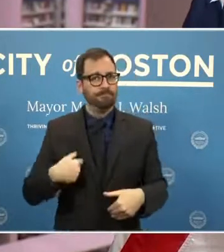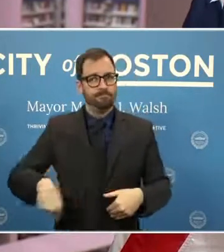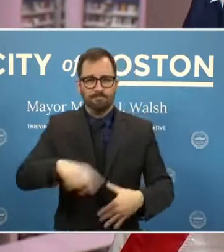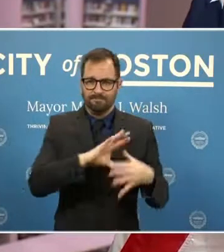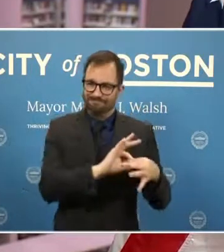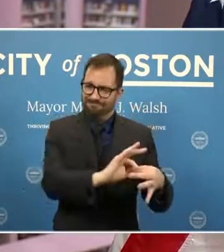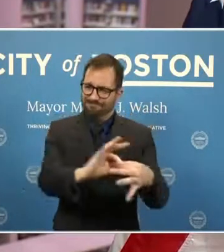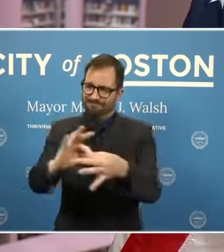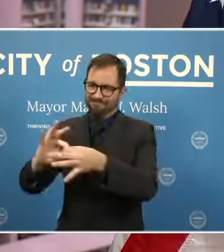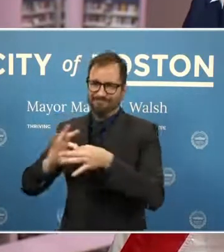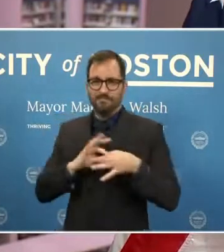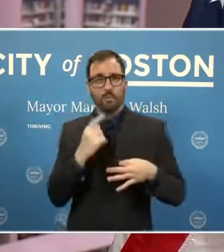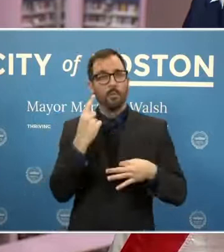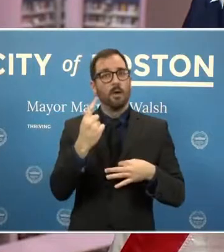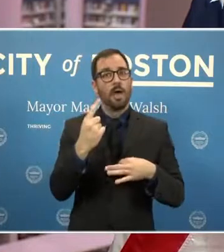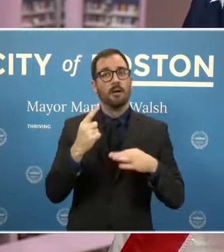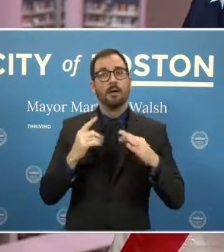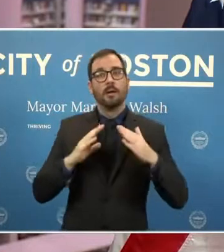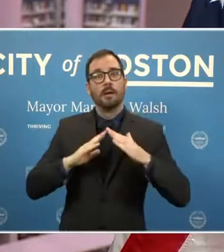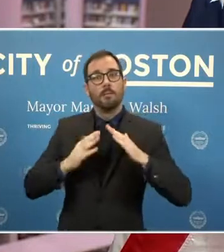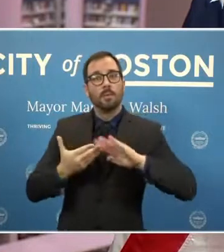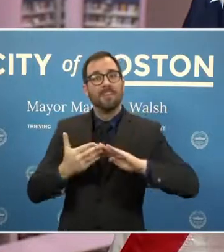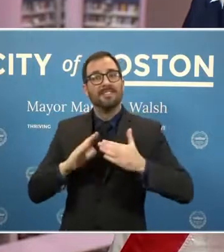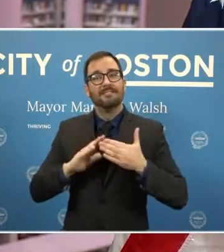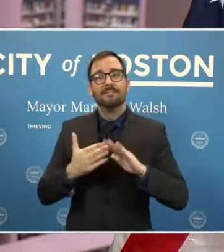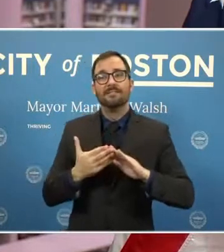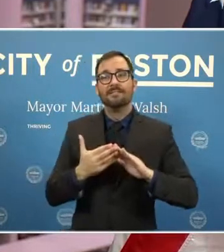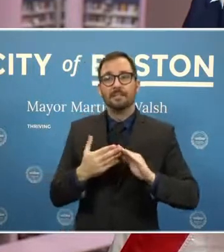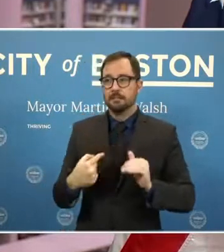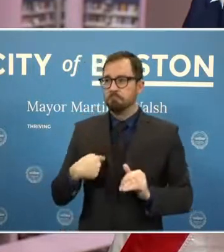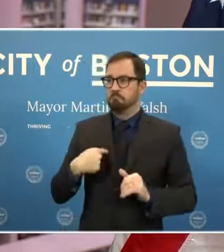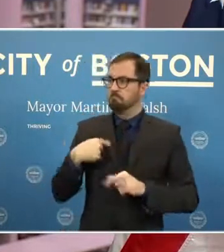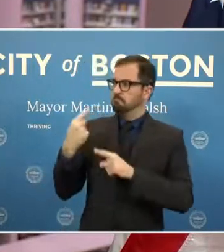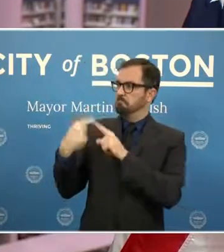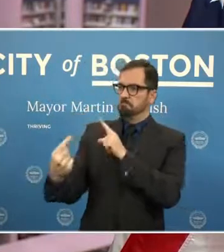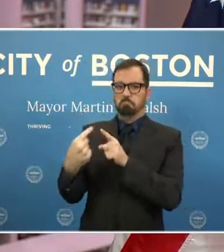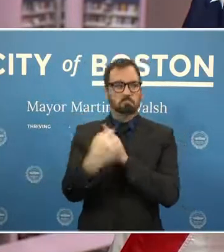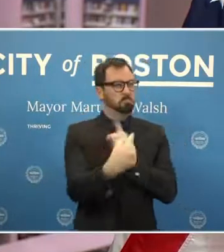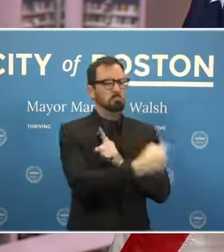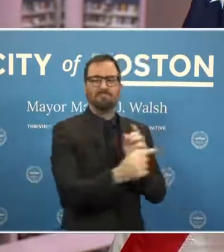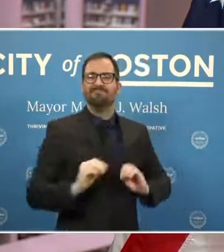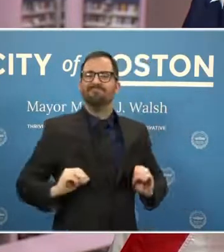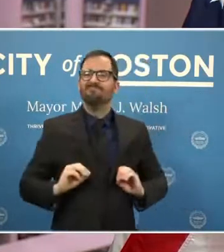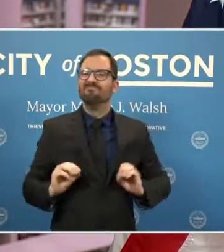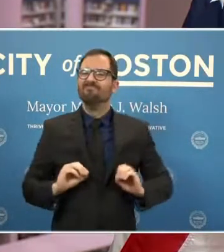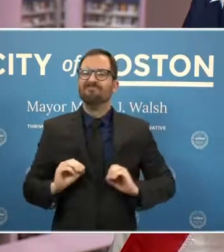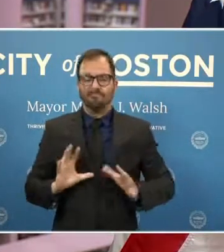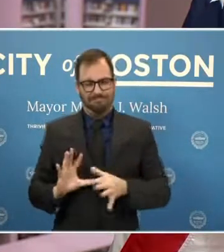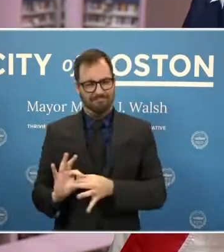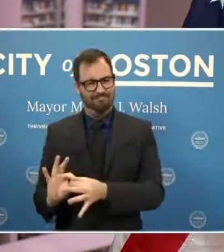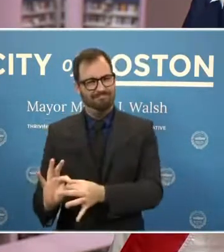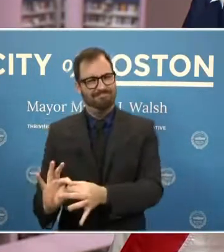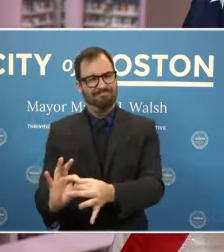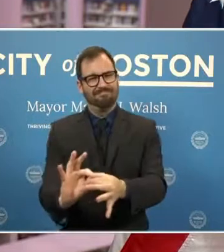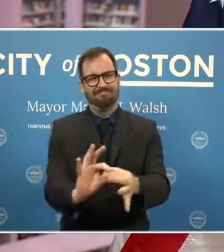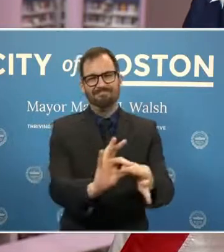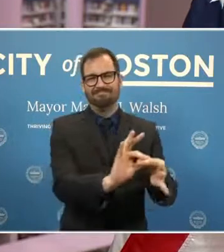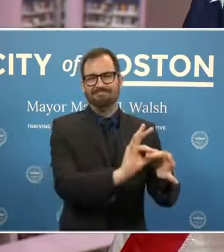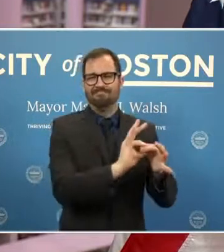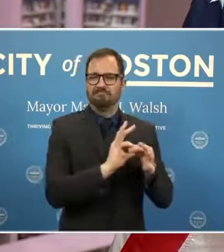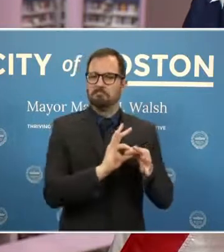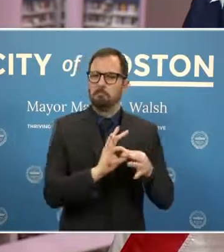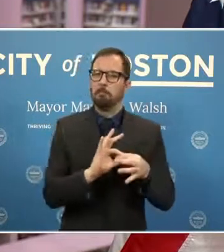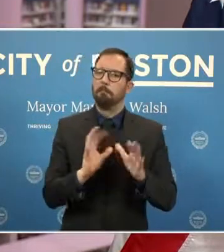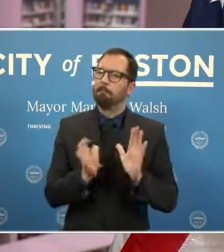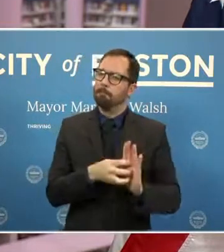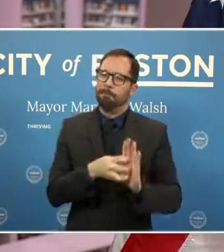a disease, and we will only beat it if we work together. We have not stopped fighting to build a bridge in a regional